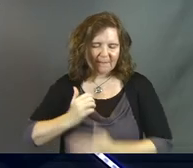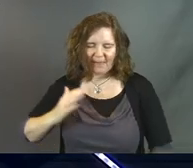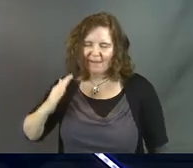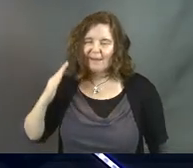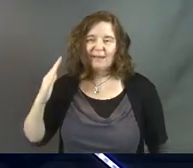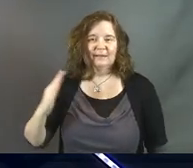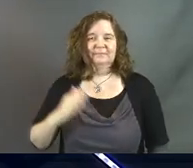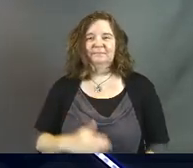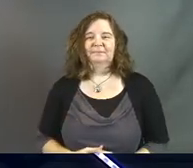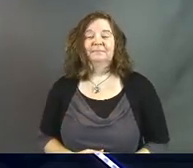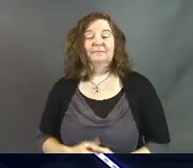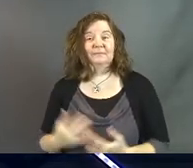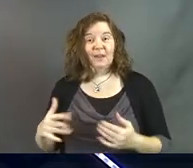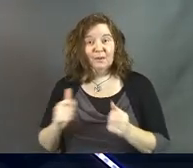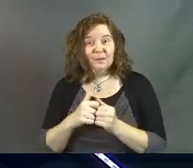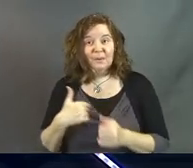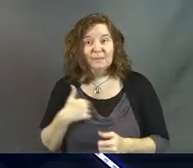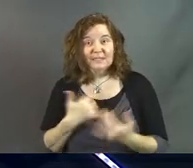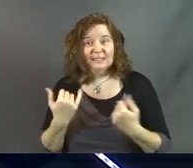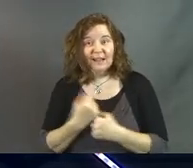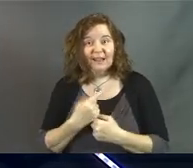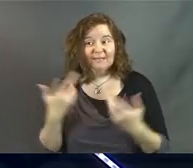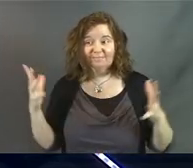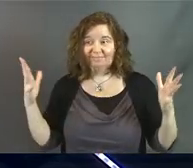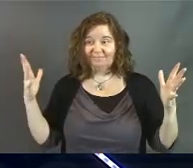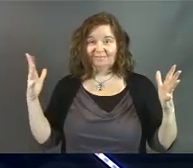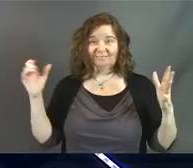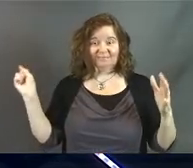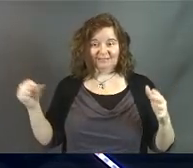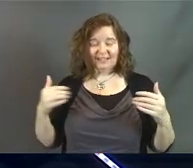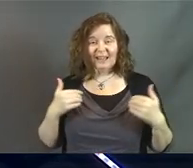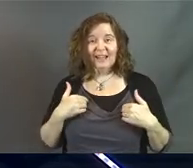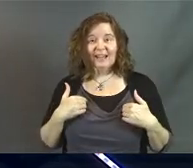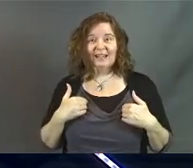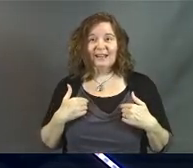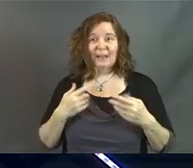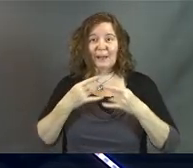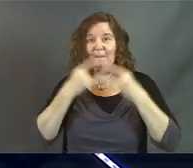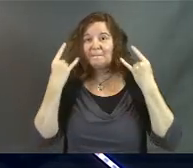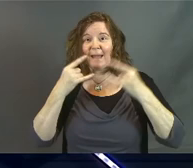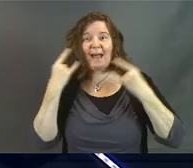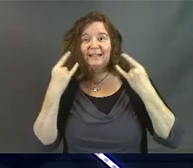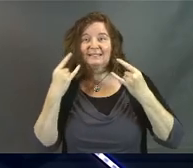amen, amen, amen. Are you guys with me today? Oh, yeah. Can I have some mask amens today?